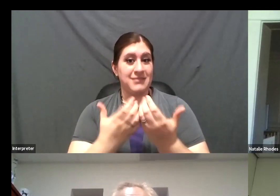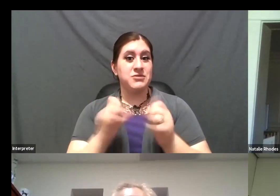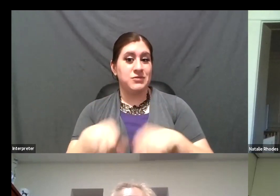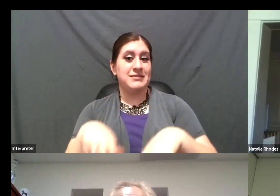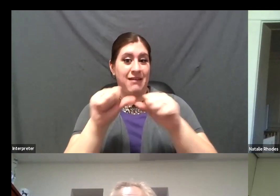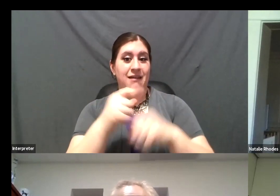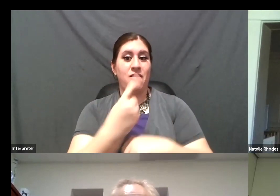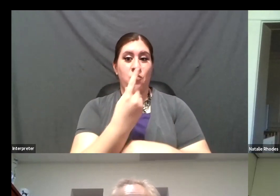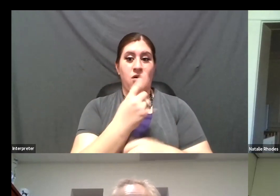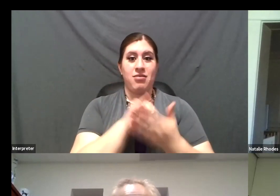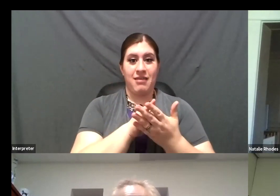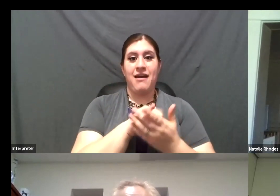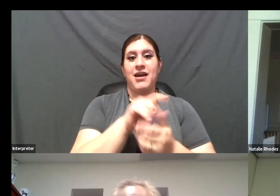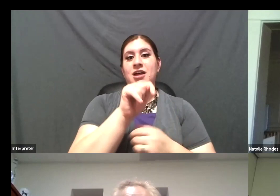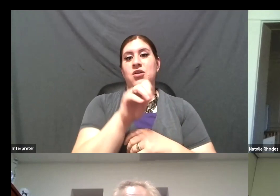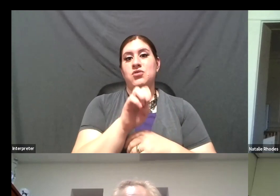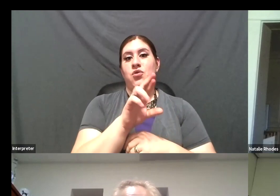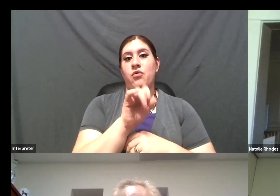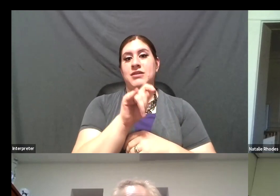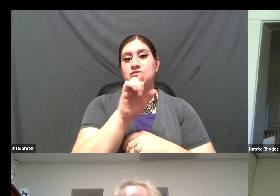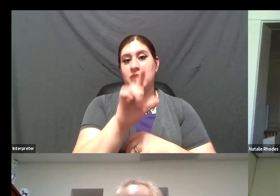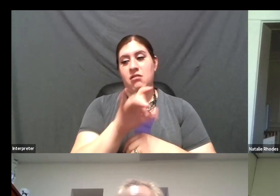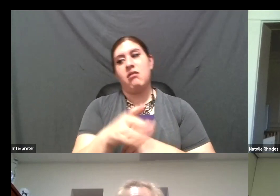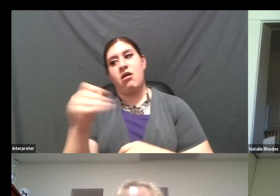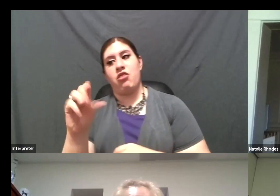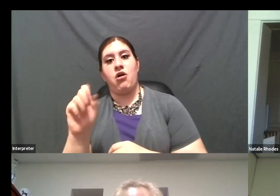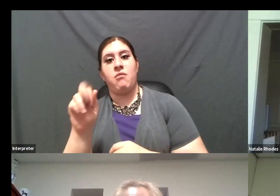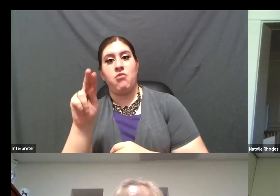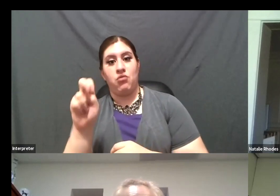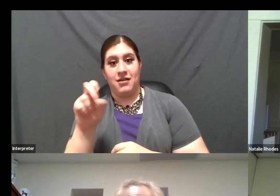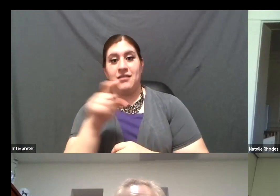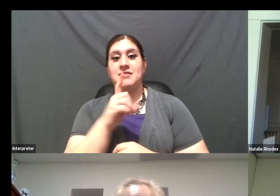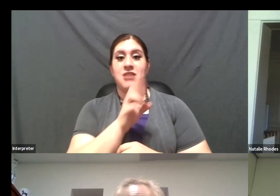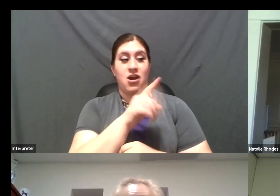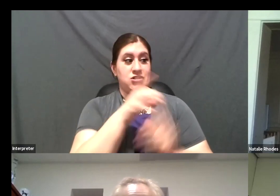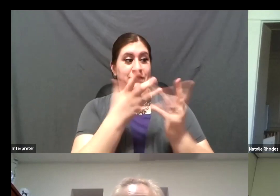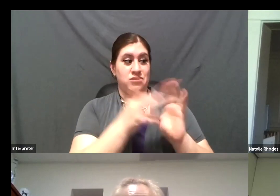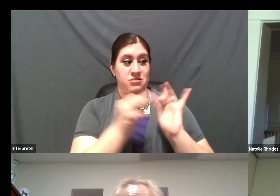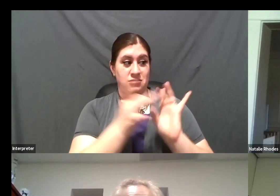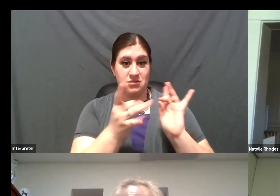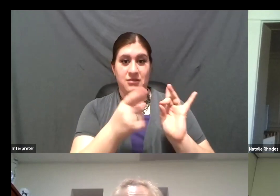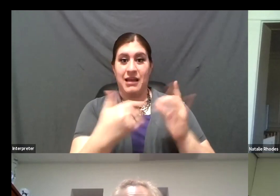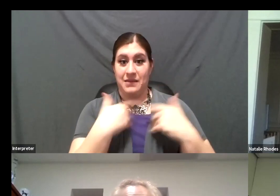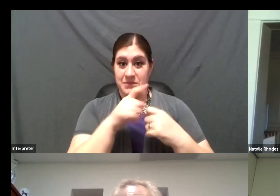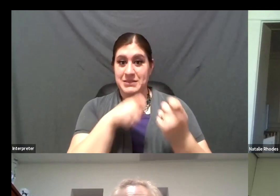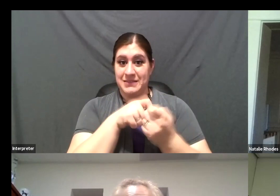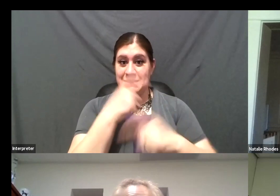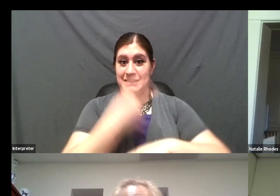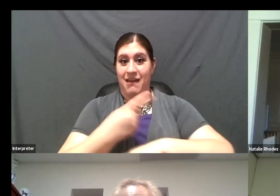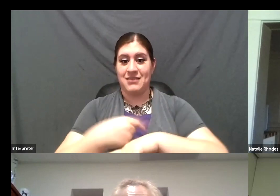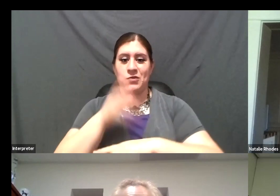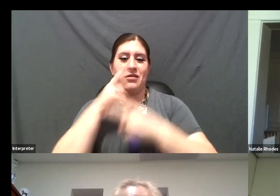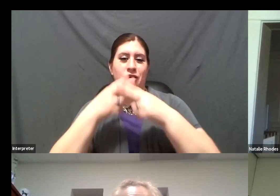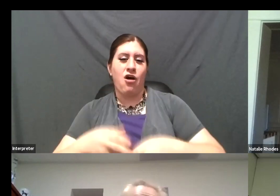in the terrestrial component and the other in the marine component. Yeah. And as Dr. Christensen mentioned, they have specific days, I'll call them